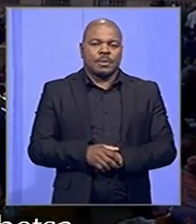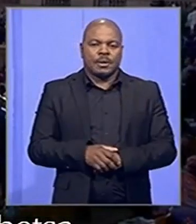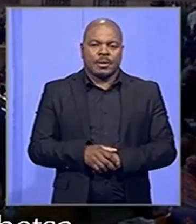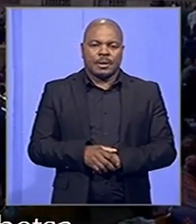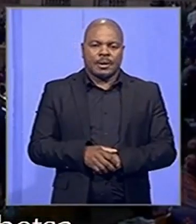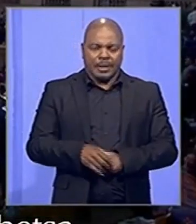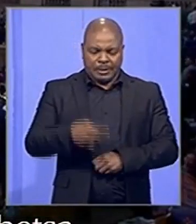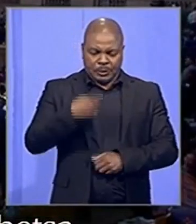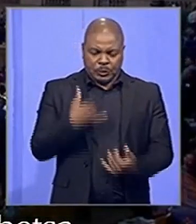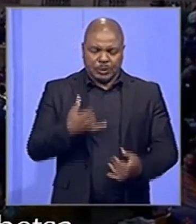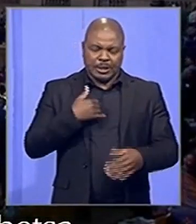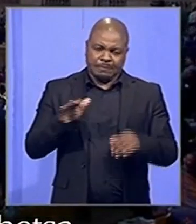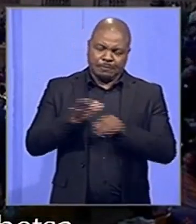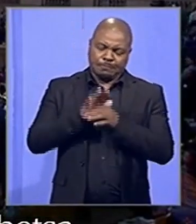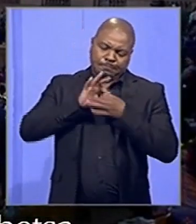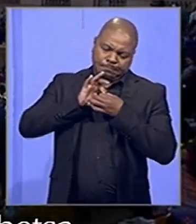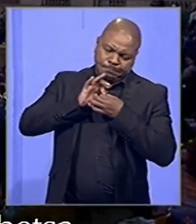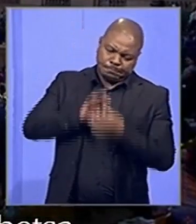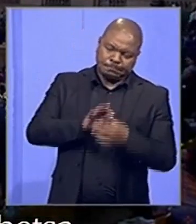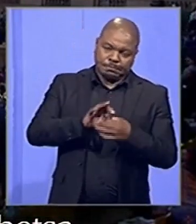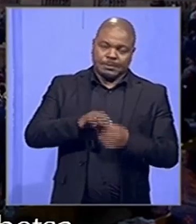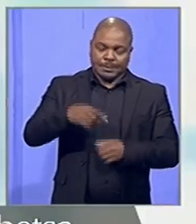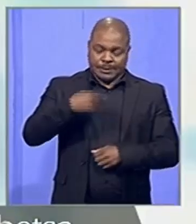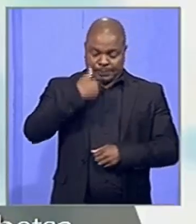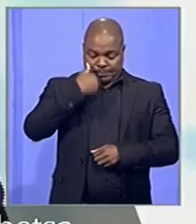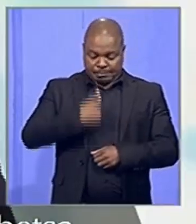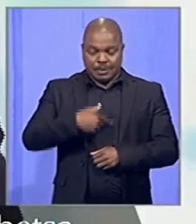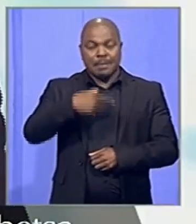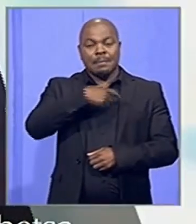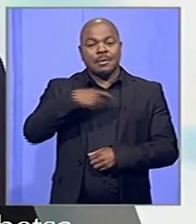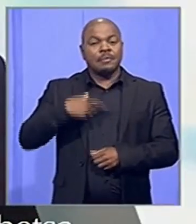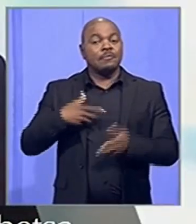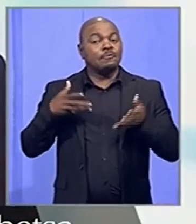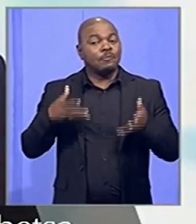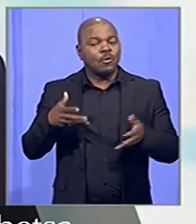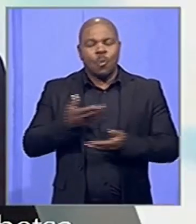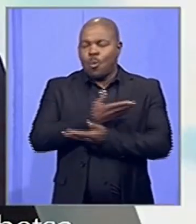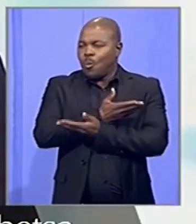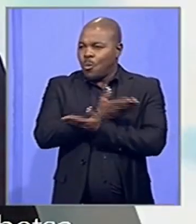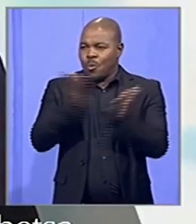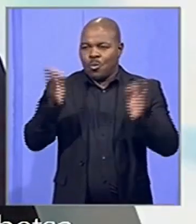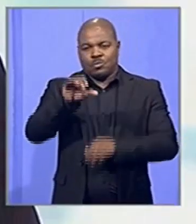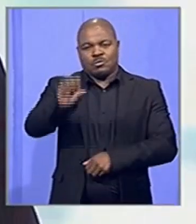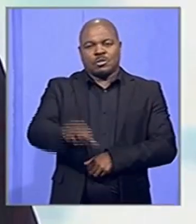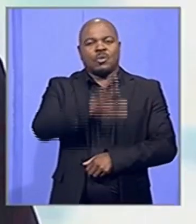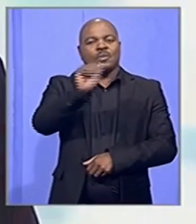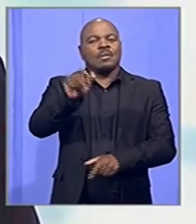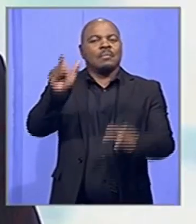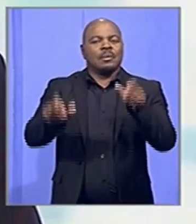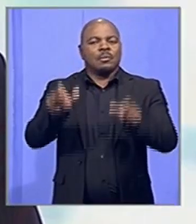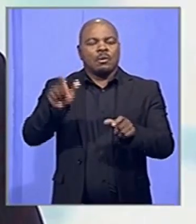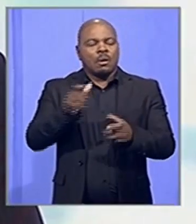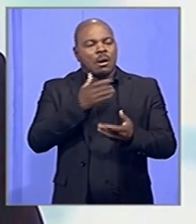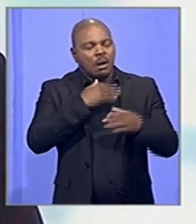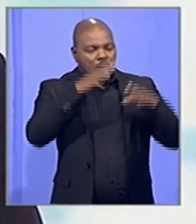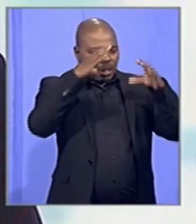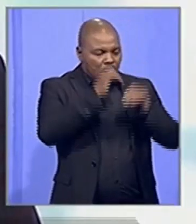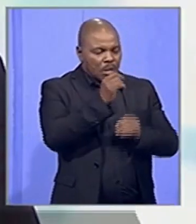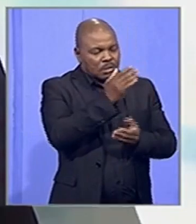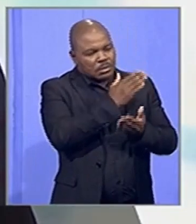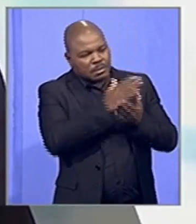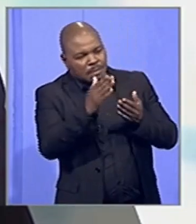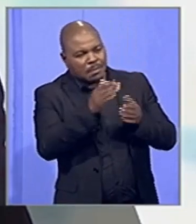solemn commitment to be a president for all South Africans, not of some South